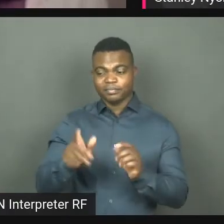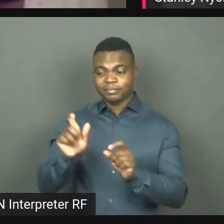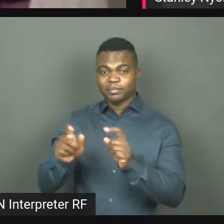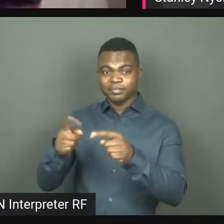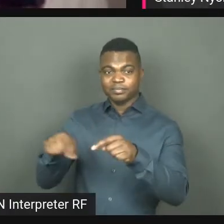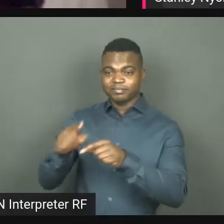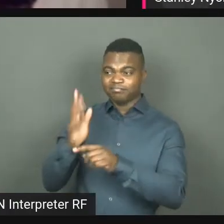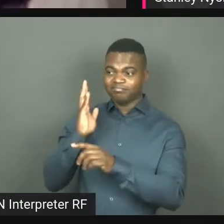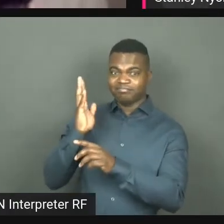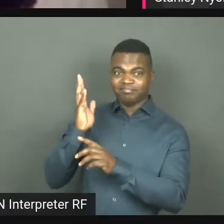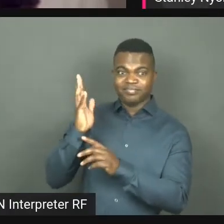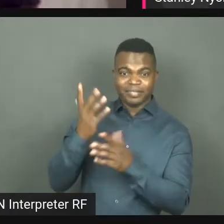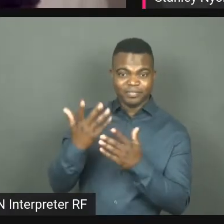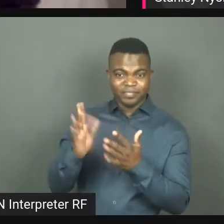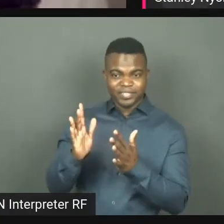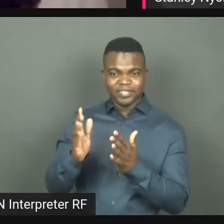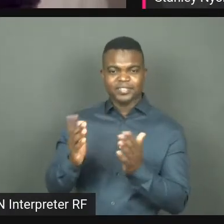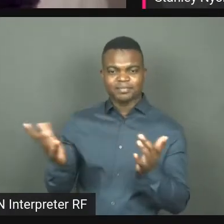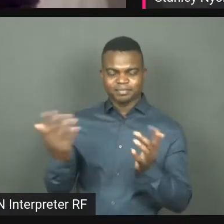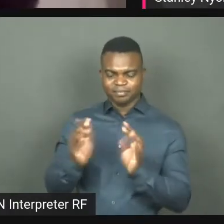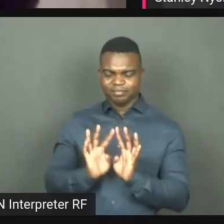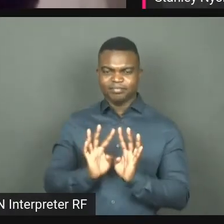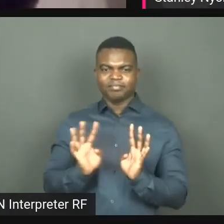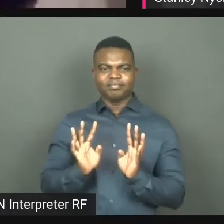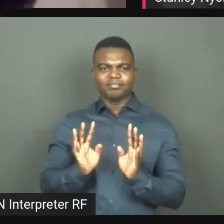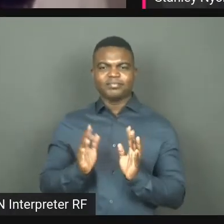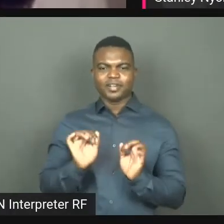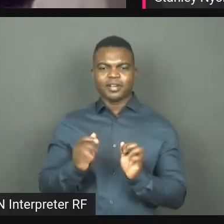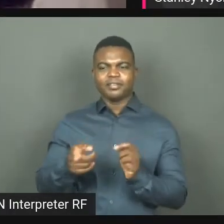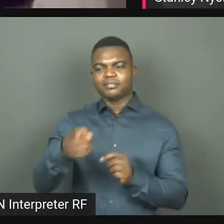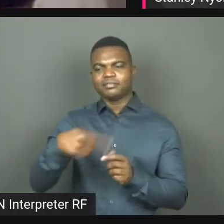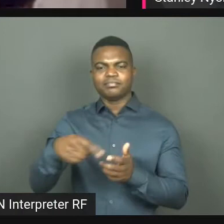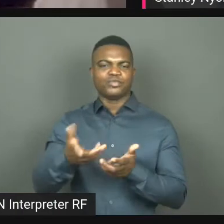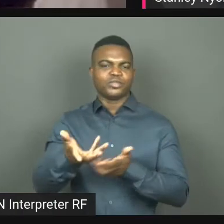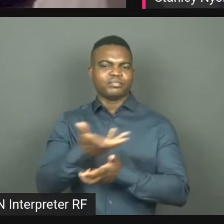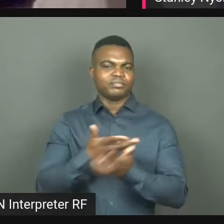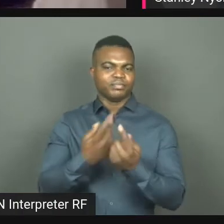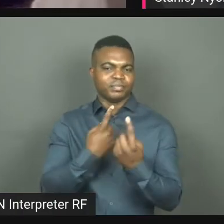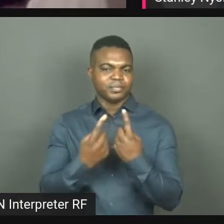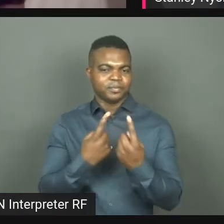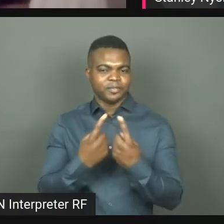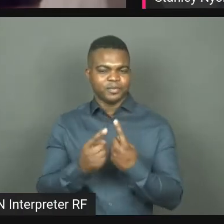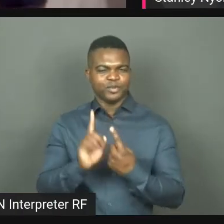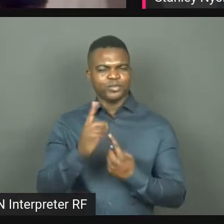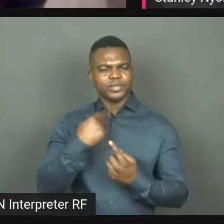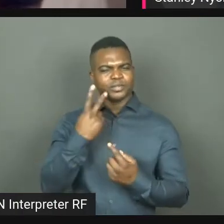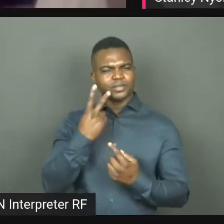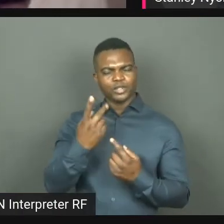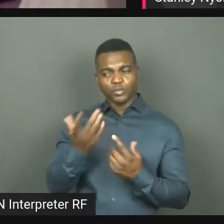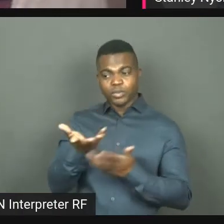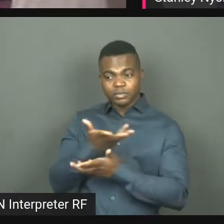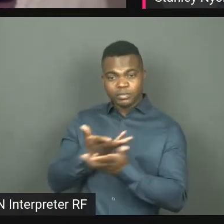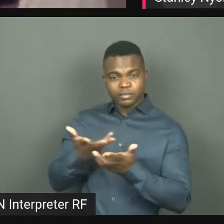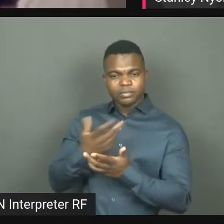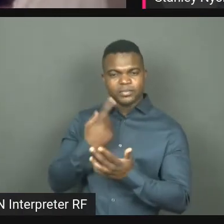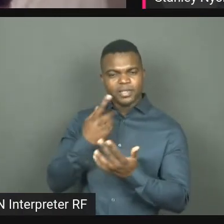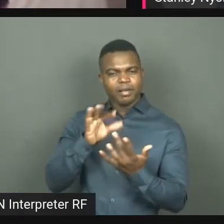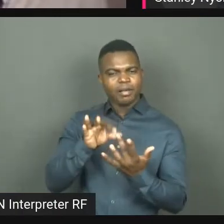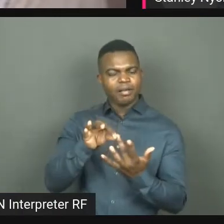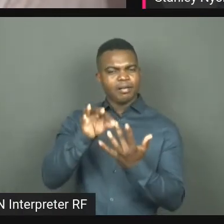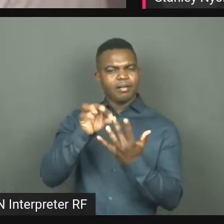themselves actually step up and they are defining what it is that it means for their lives to